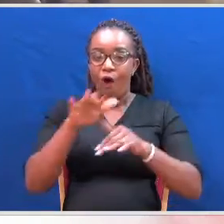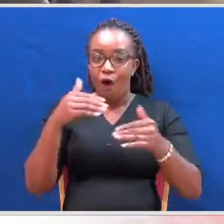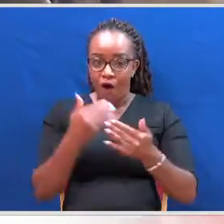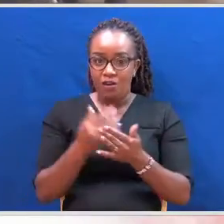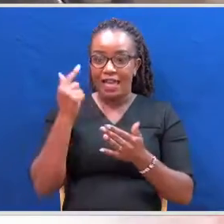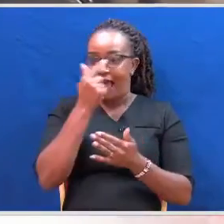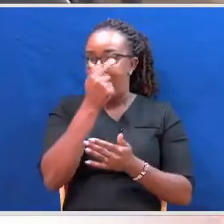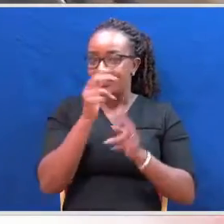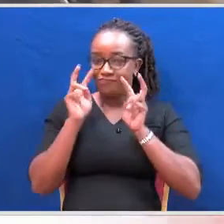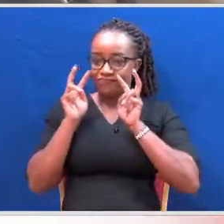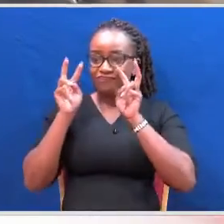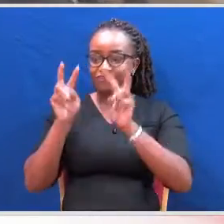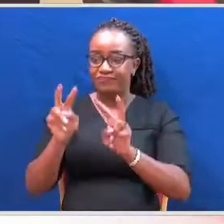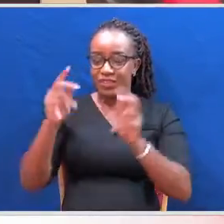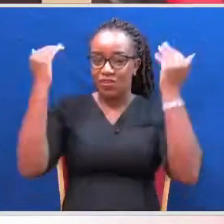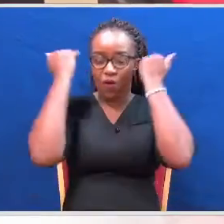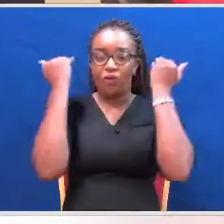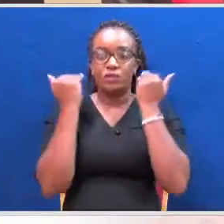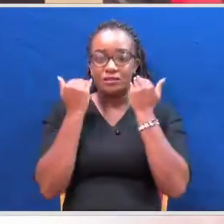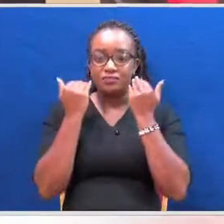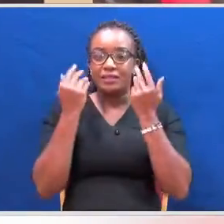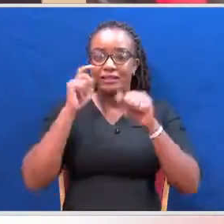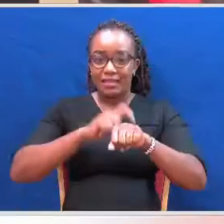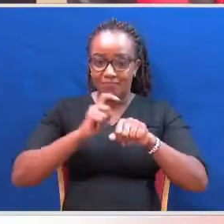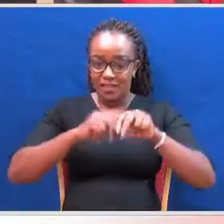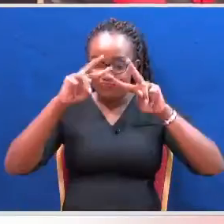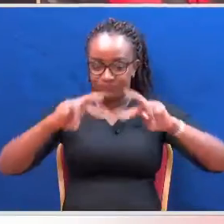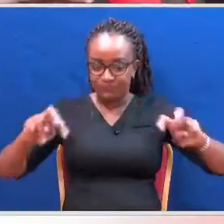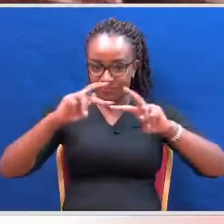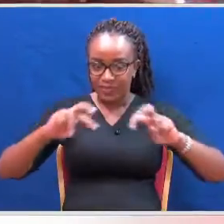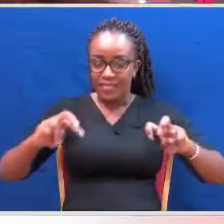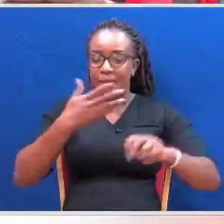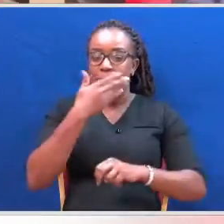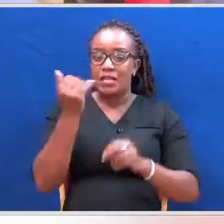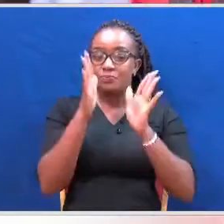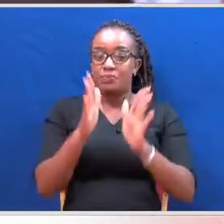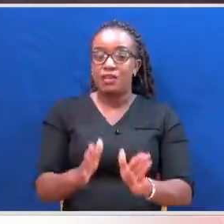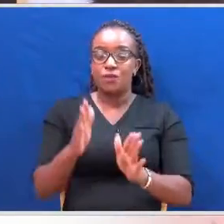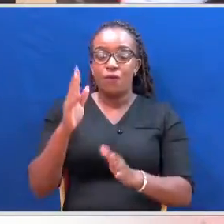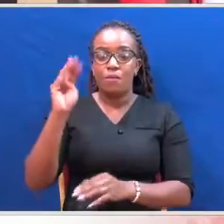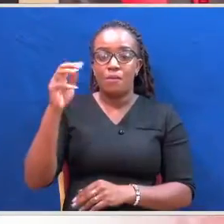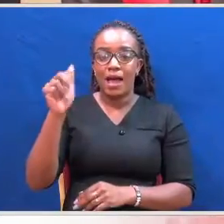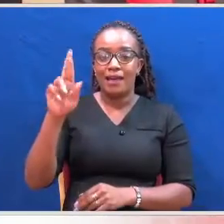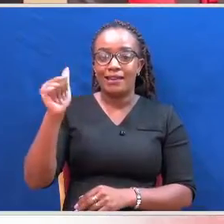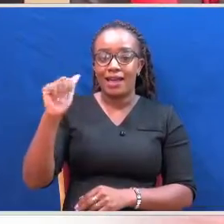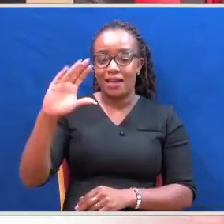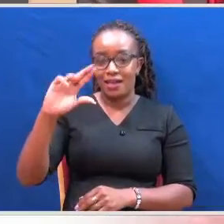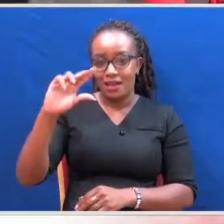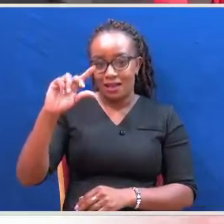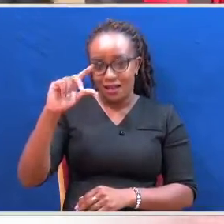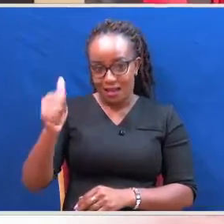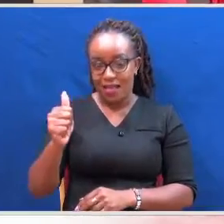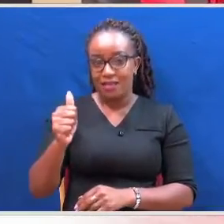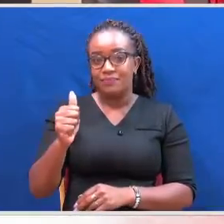Service Commission, tasked with finding the suitable replacement for Maraga, who called it a day in January 11th this